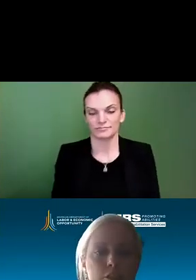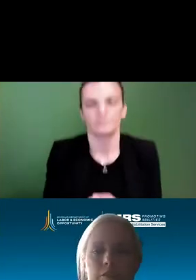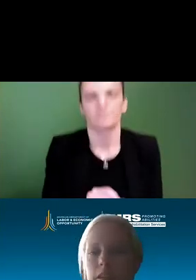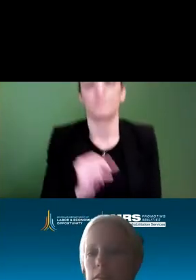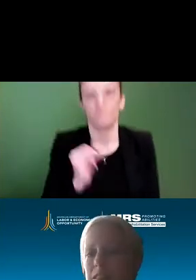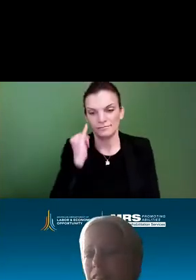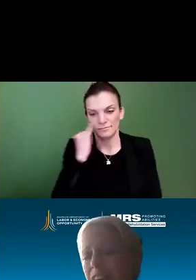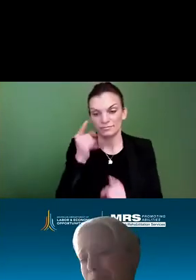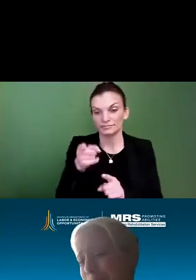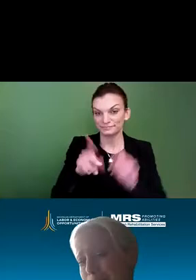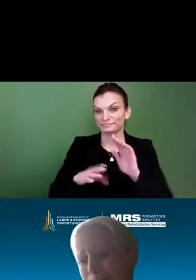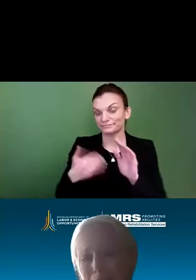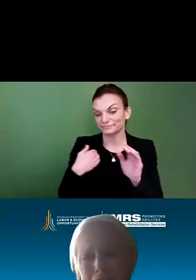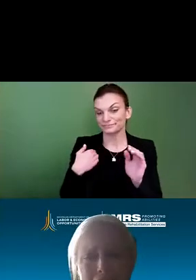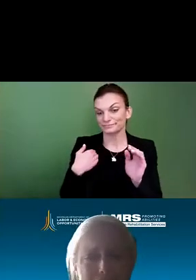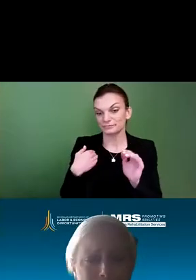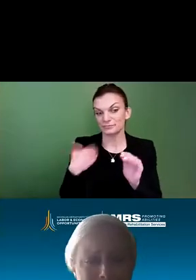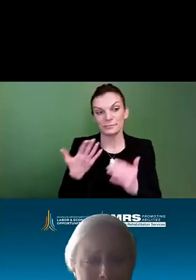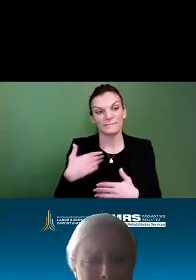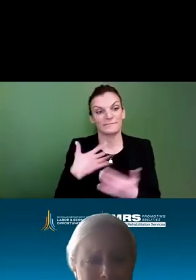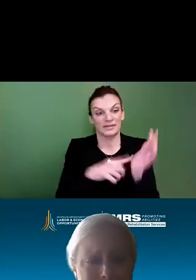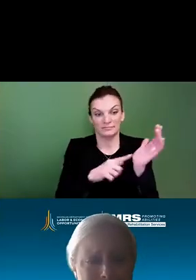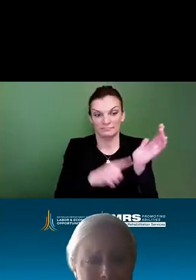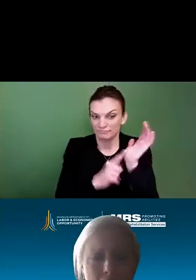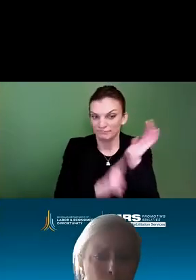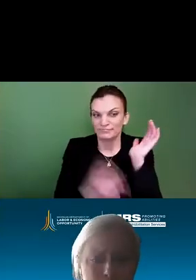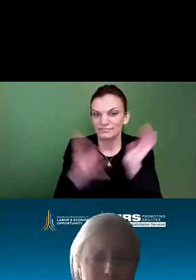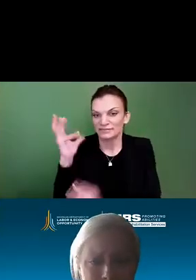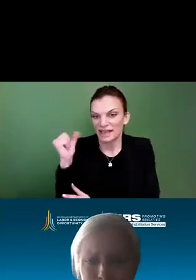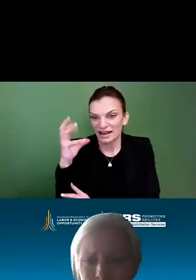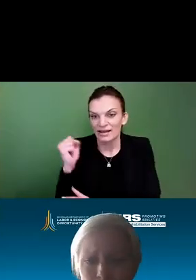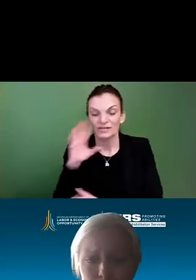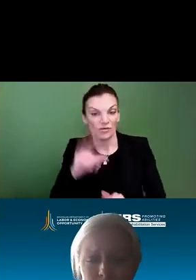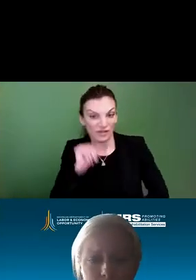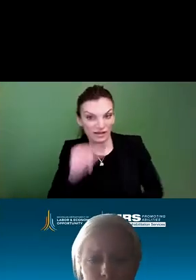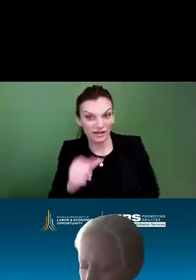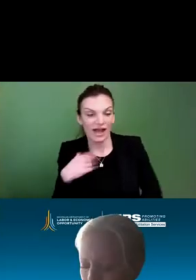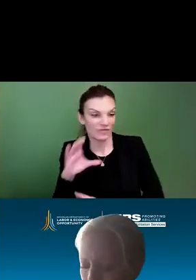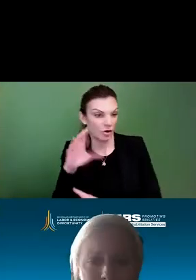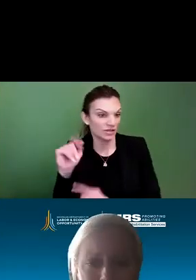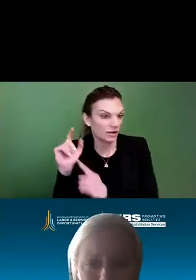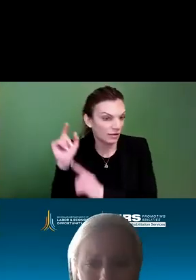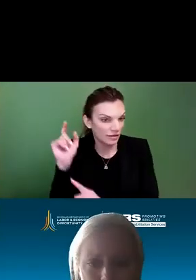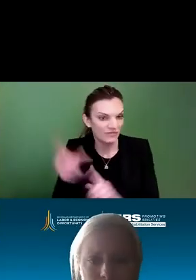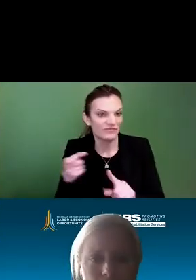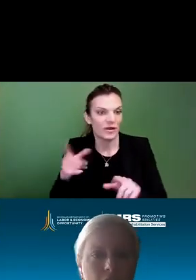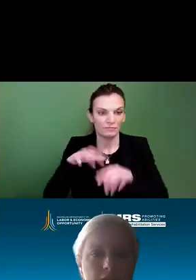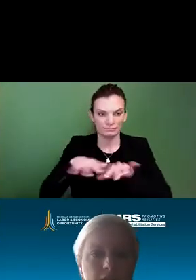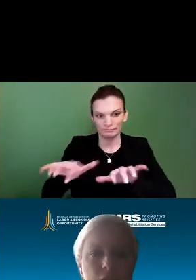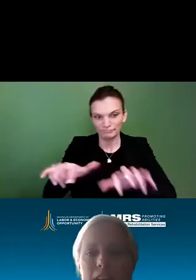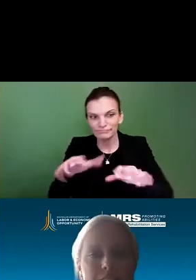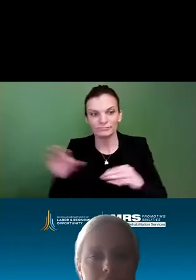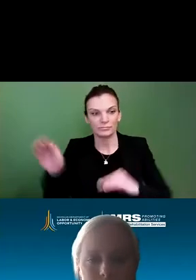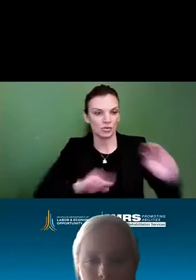you've developed maybe tendonitis or hopefully not, but carpal tunnel from contact stress of